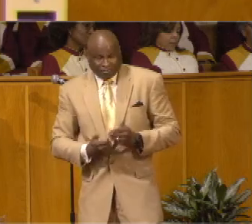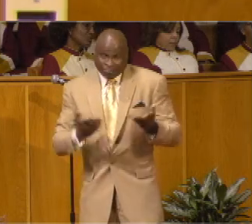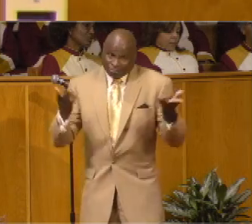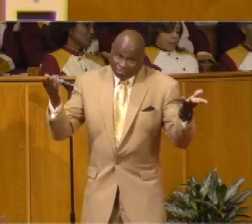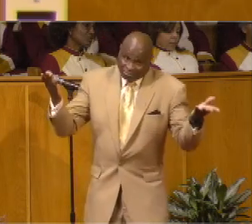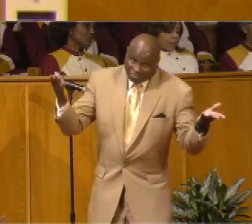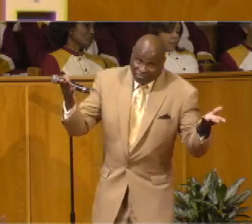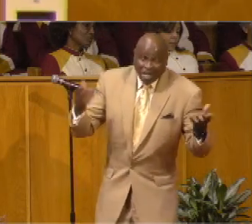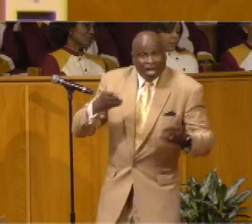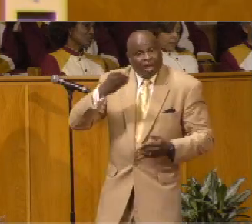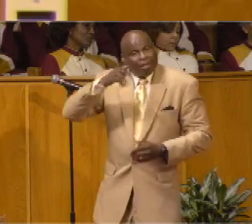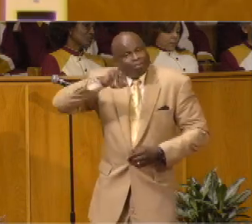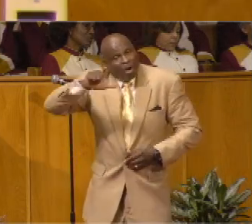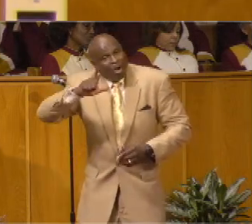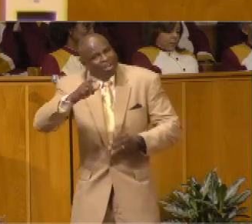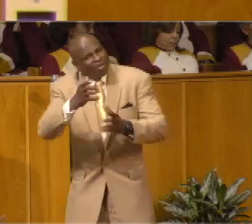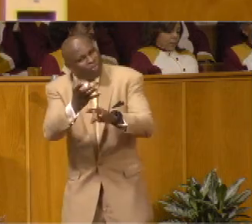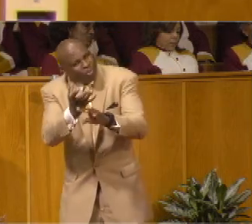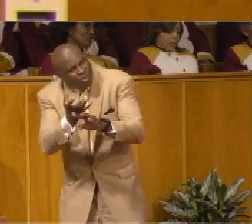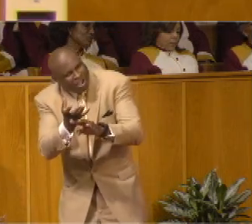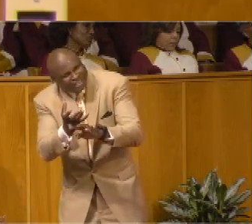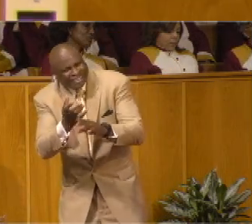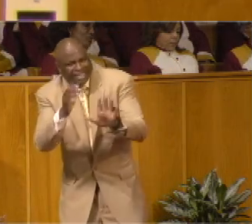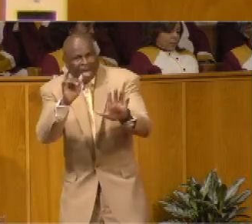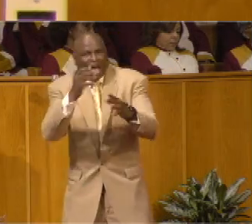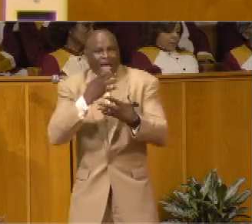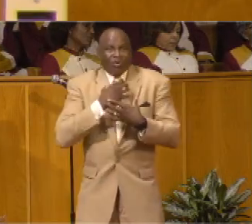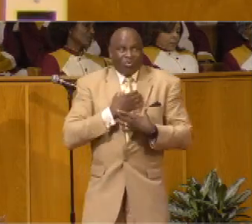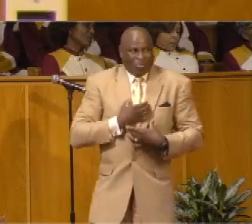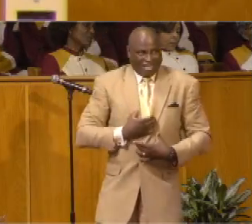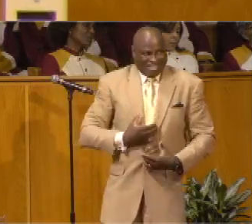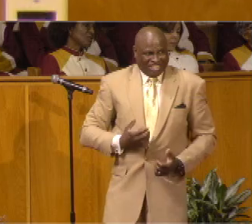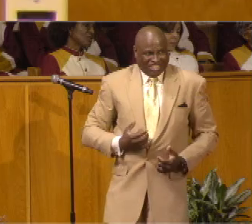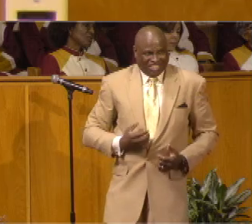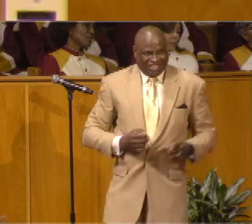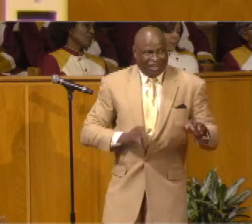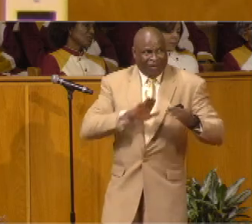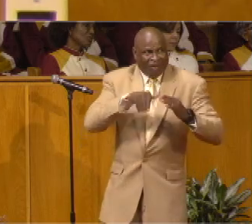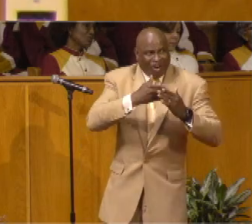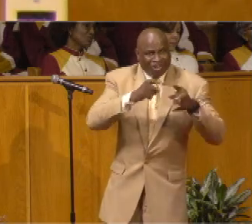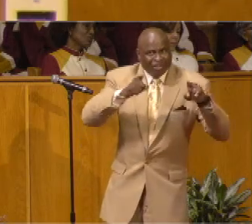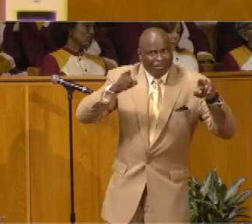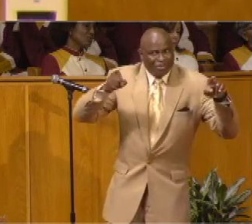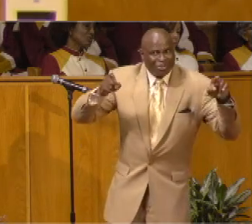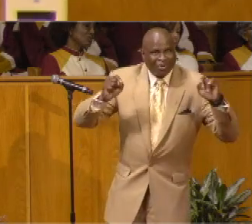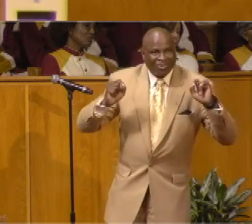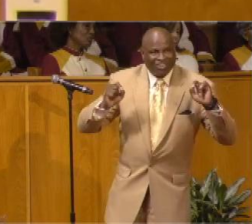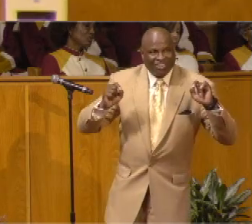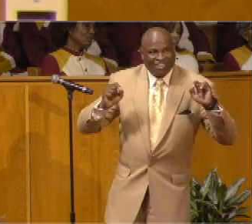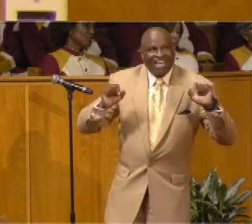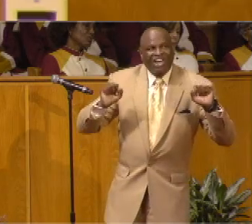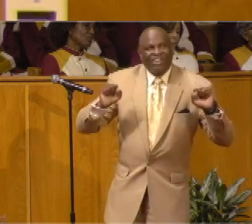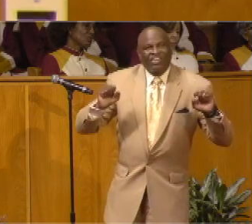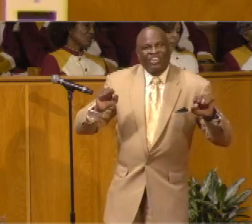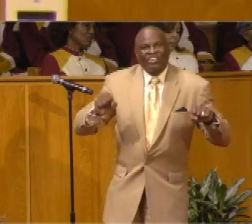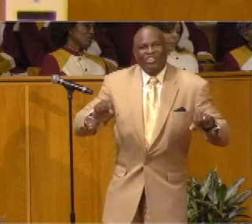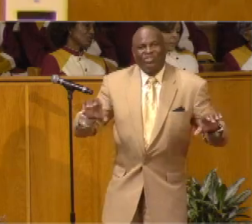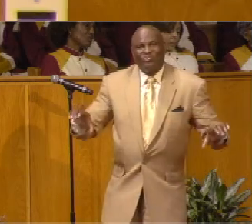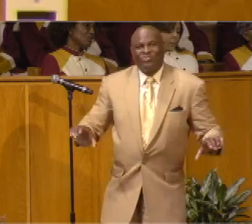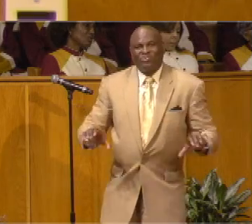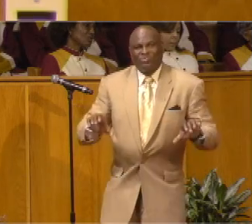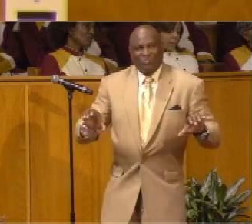Hear the desire of Paul. I wish that all of you would talk in